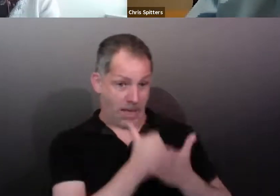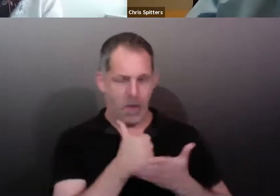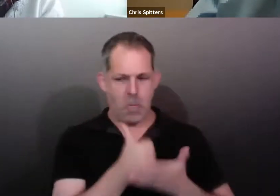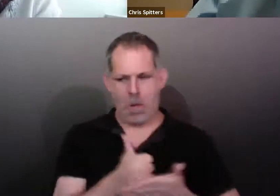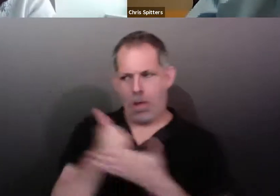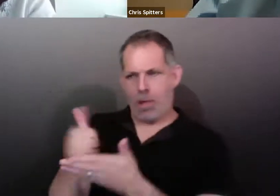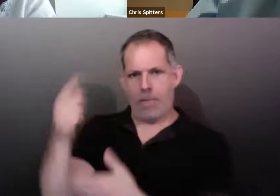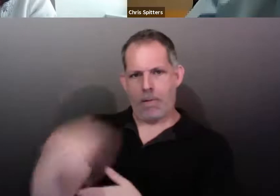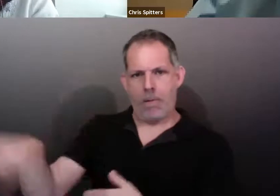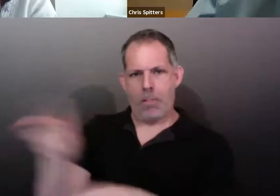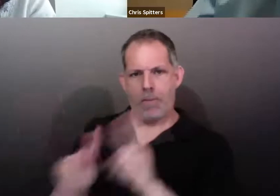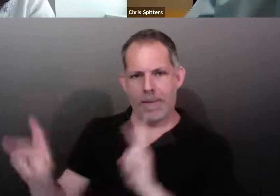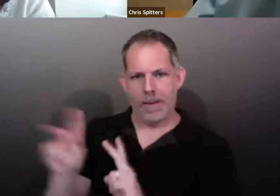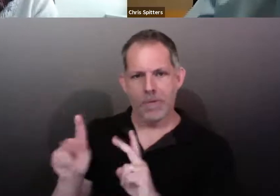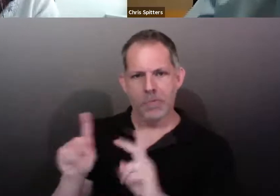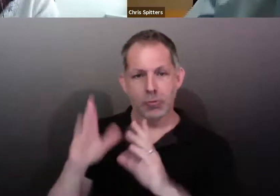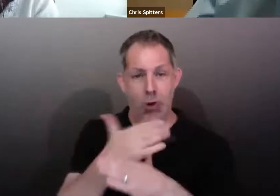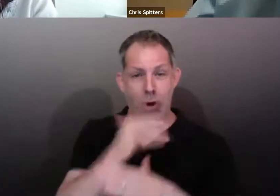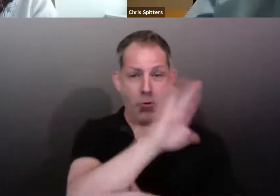Next question.